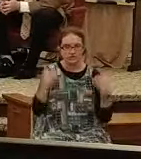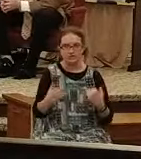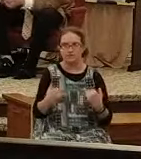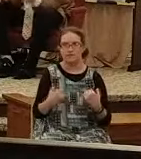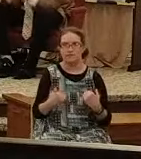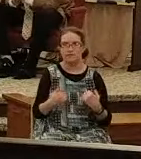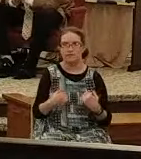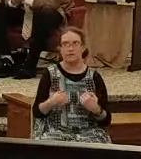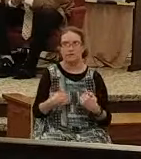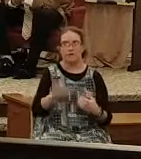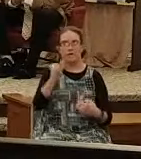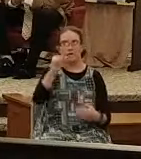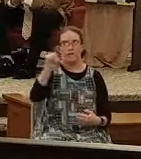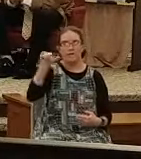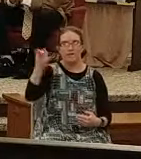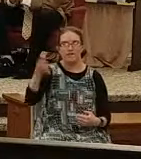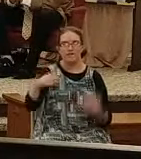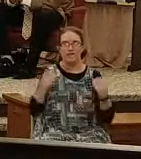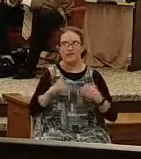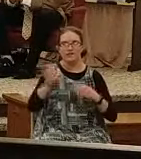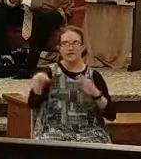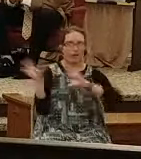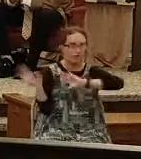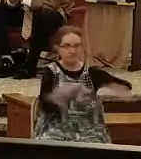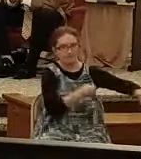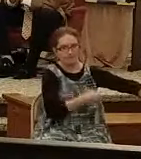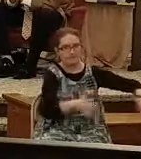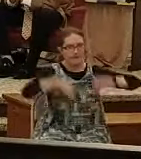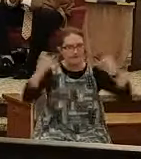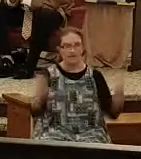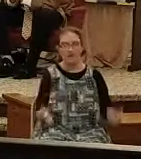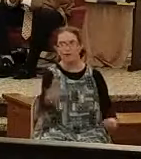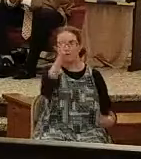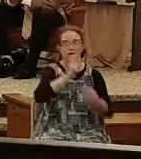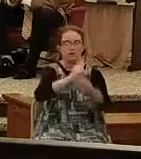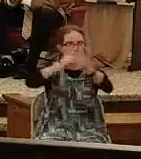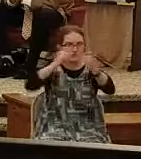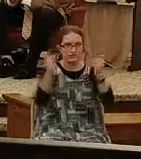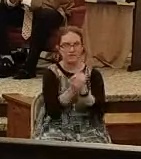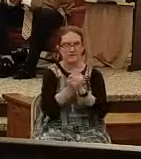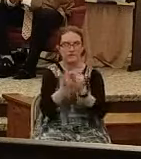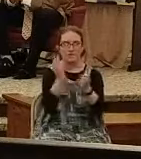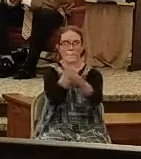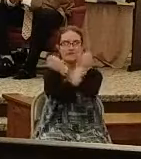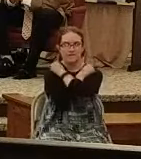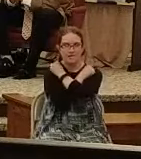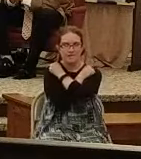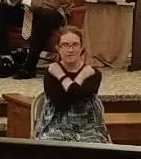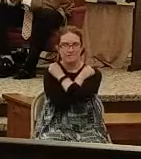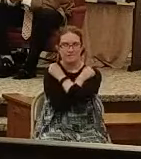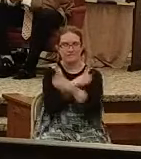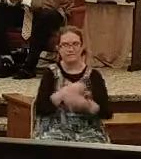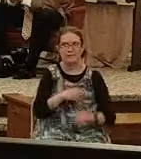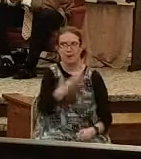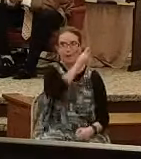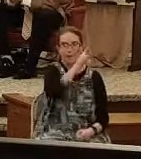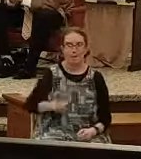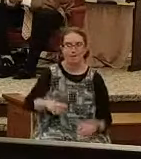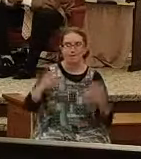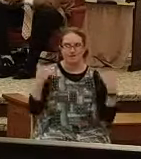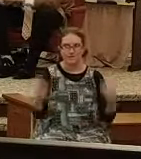amen, that malice that you had, it's all gone. Now God has replaced it with His love. Oh, Lord.